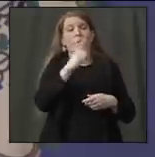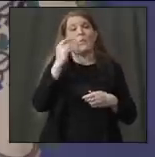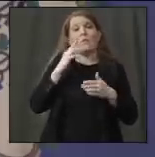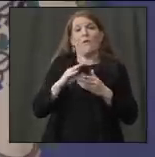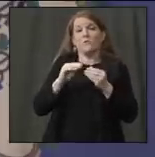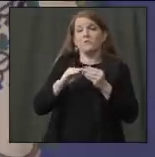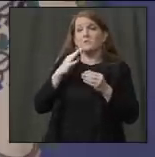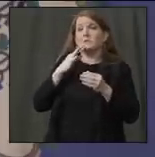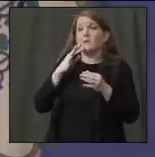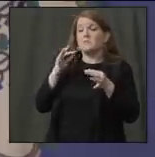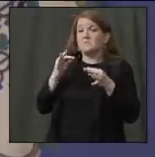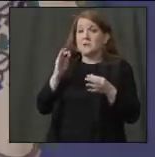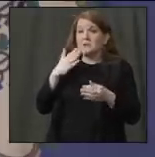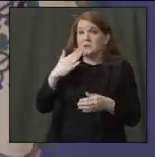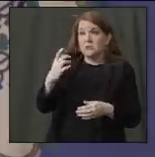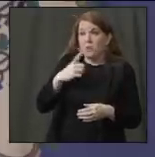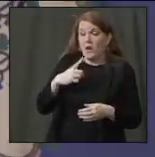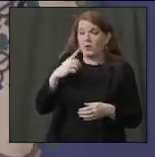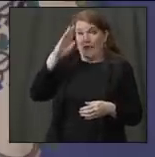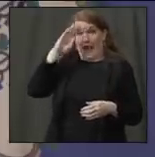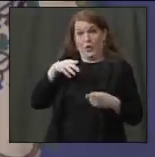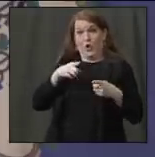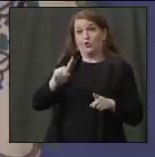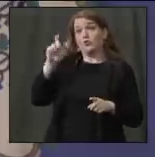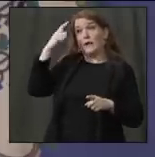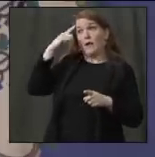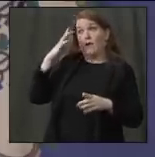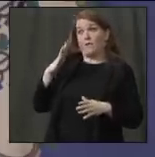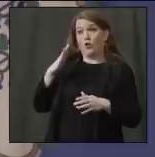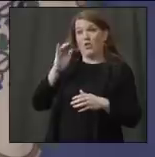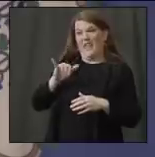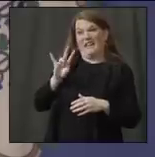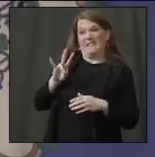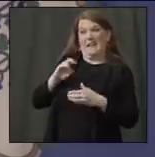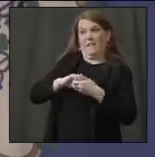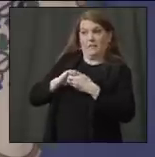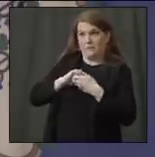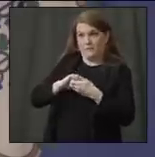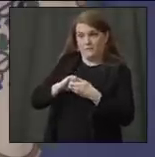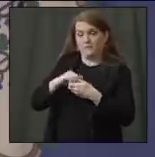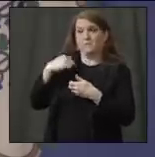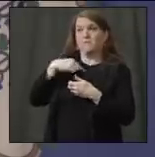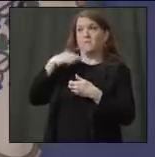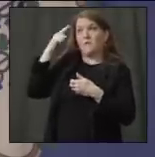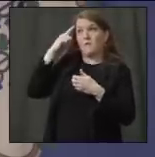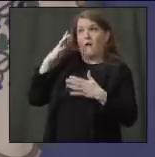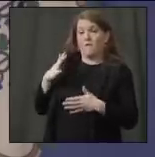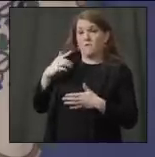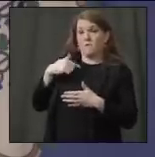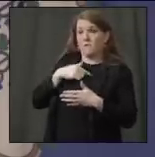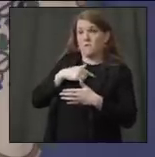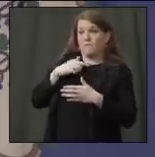our regional governors' discussions yet, in part, I think, because we all tend to make more or less the same thing.